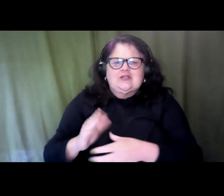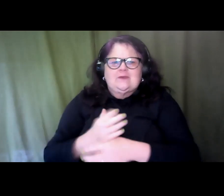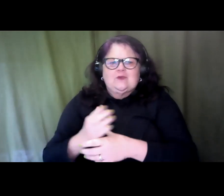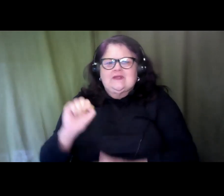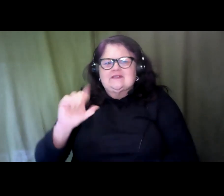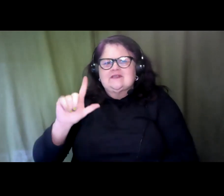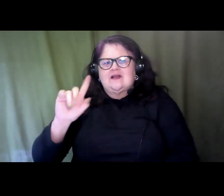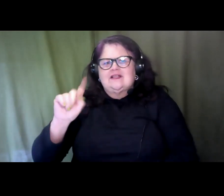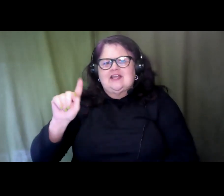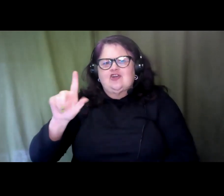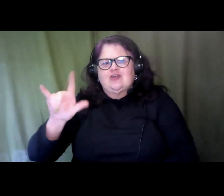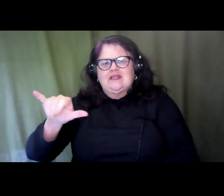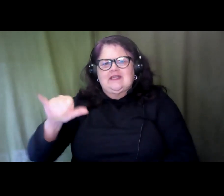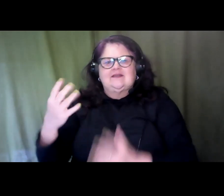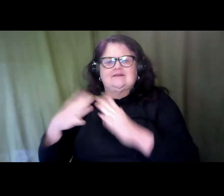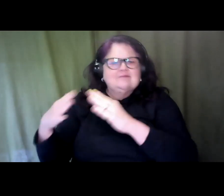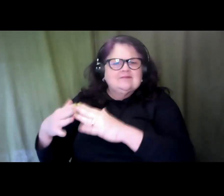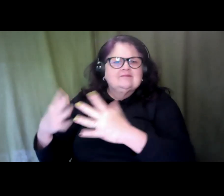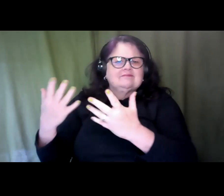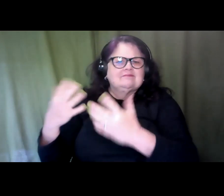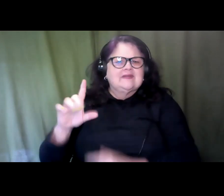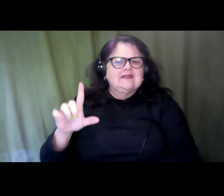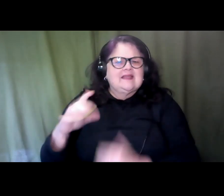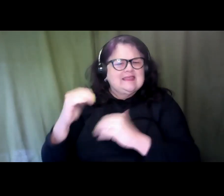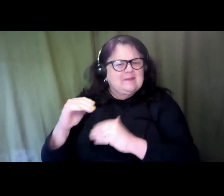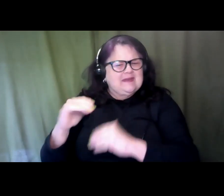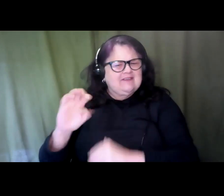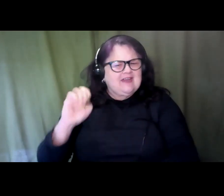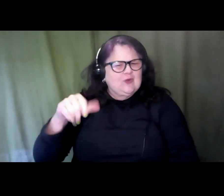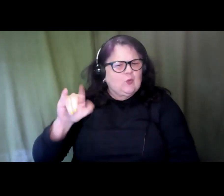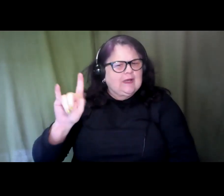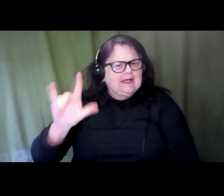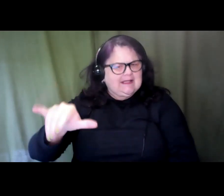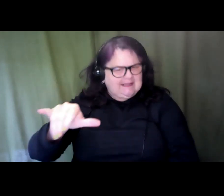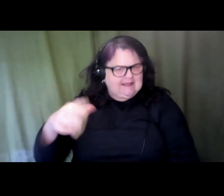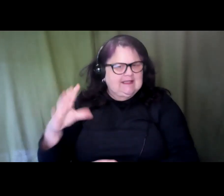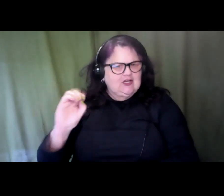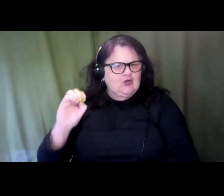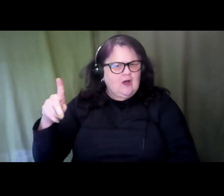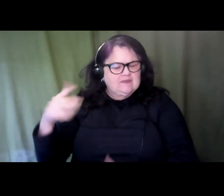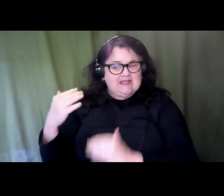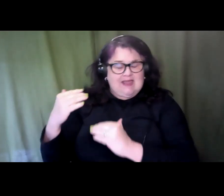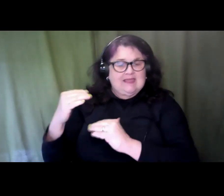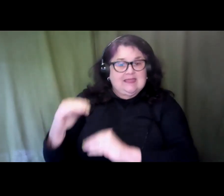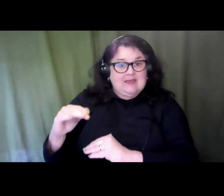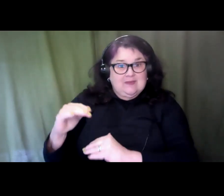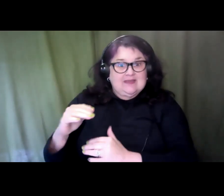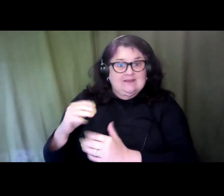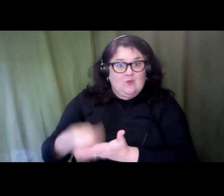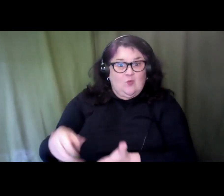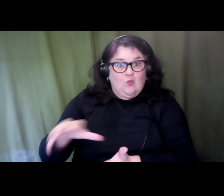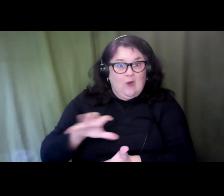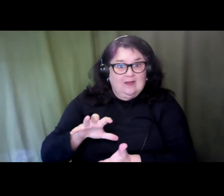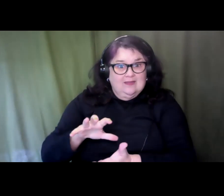housing, example, CLTs, limited equity co-ops, that limit individual wealth creation, and reparative strategies that focus